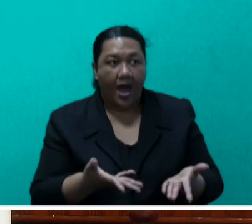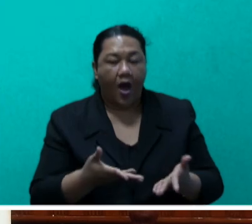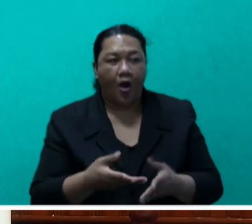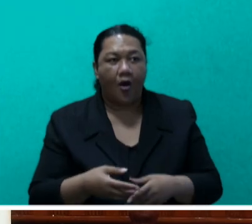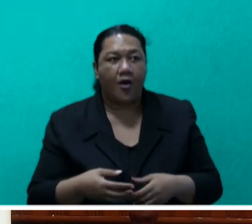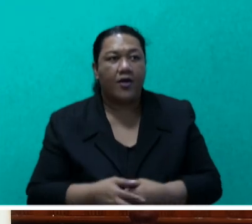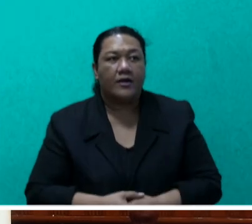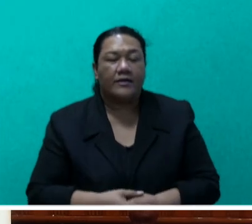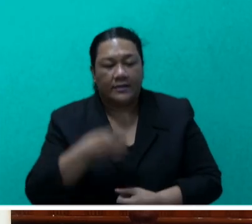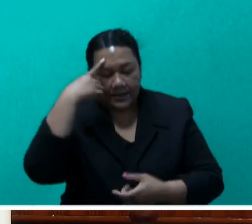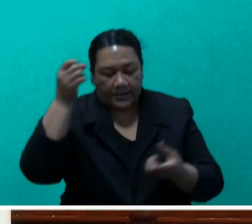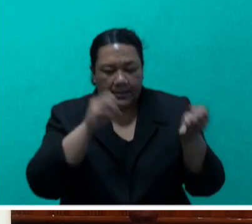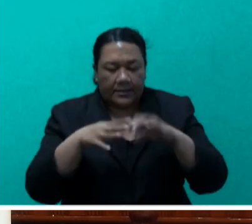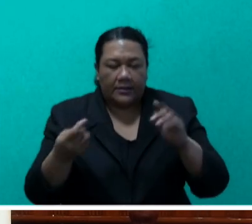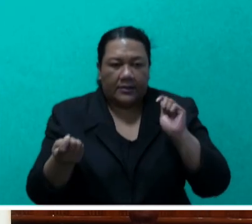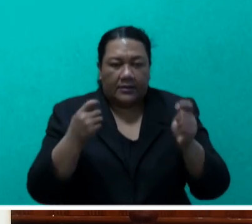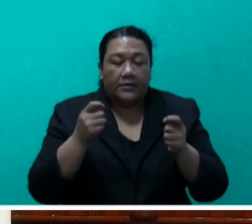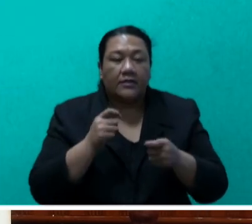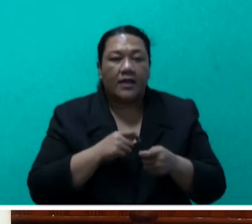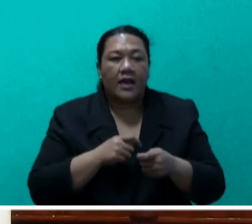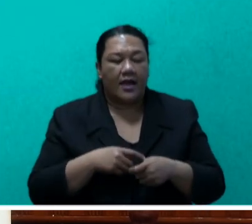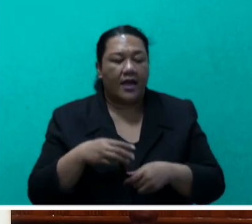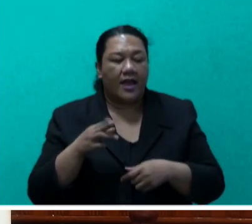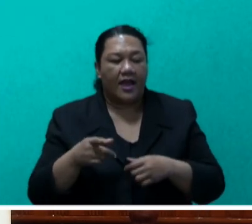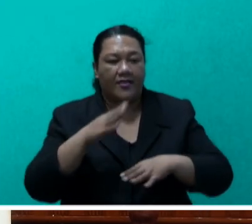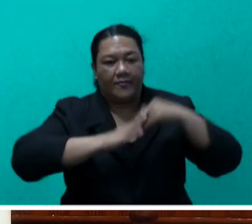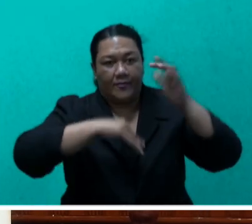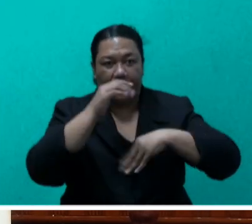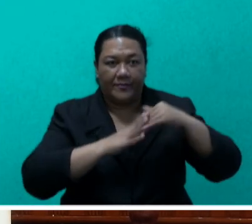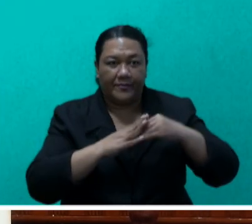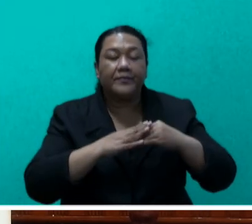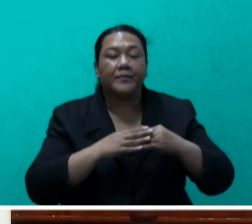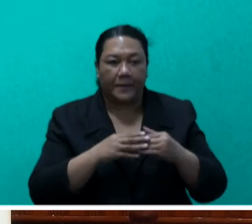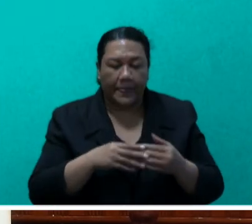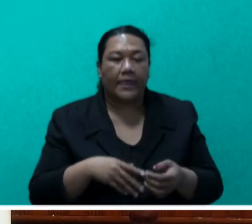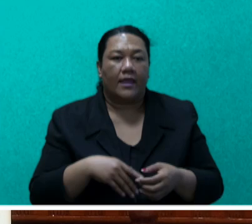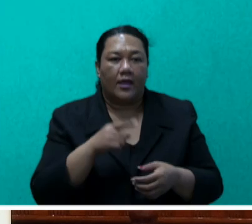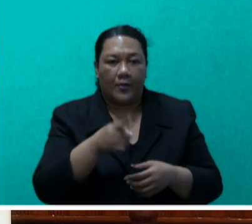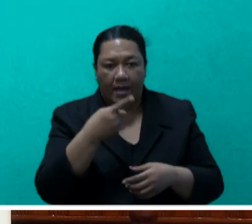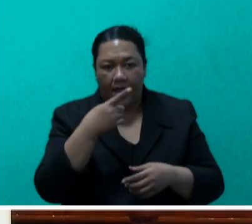innovative exhibitions and infrastructure expansion at the National Museum.